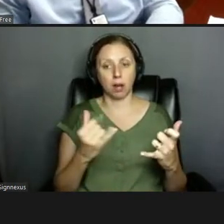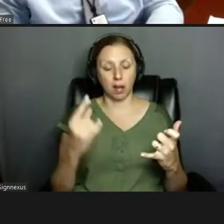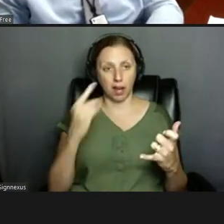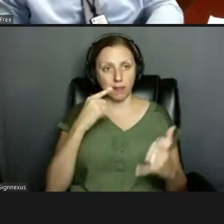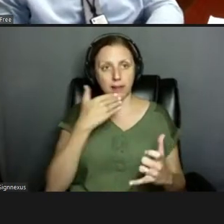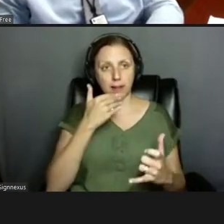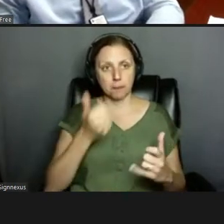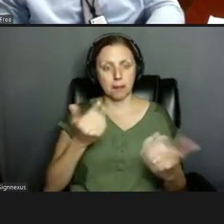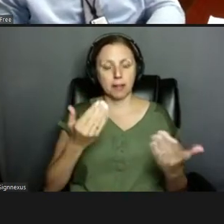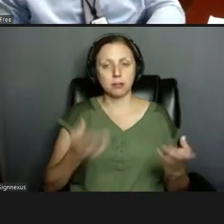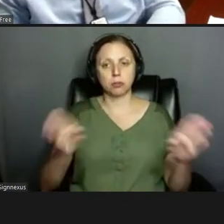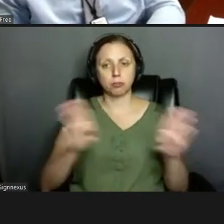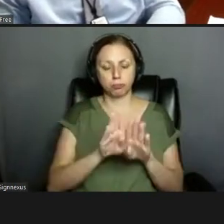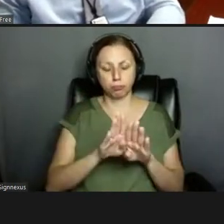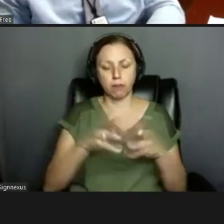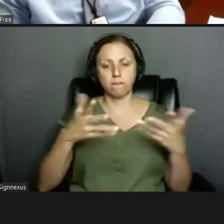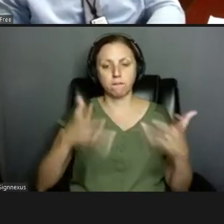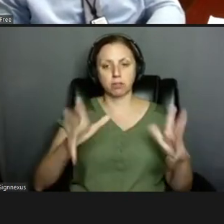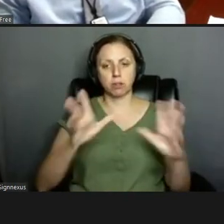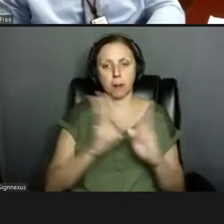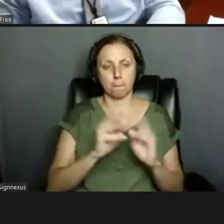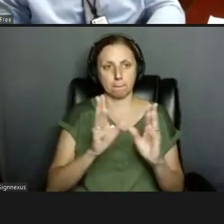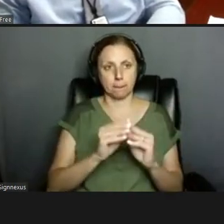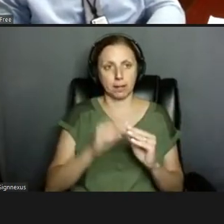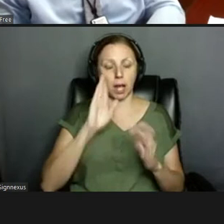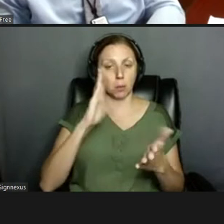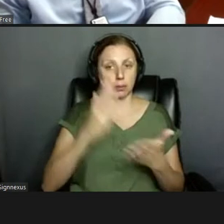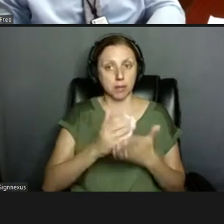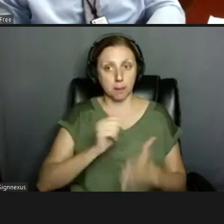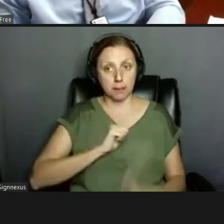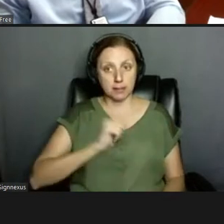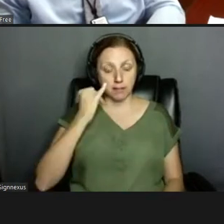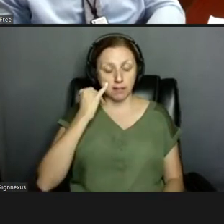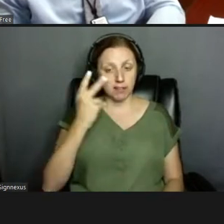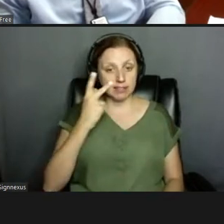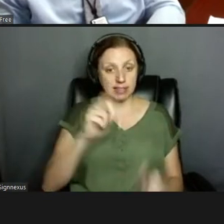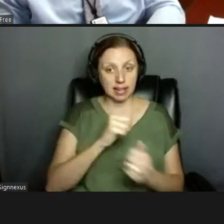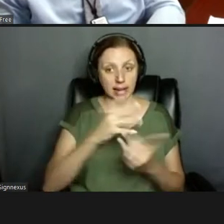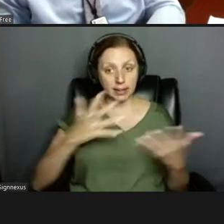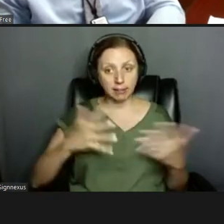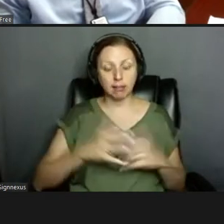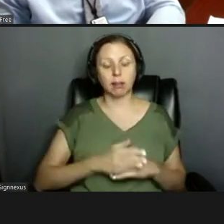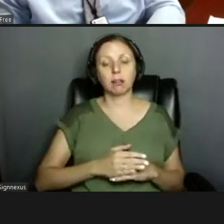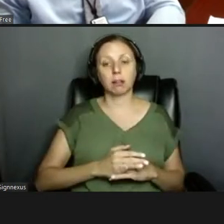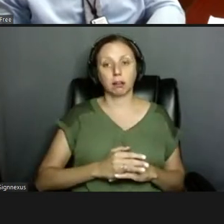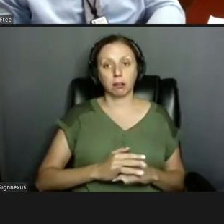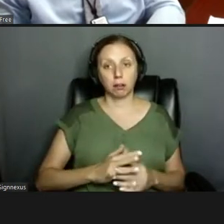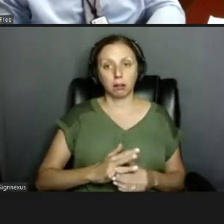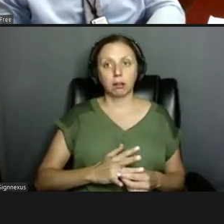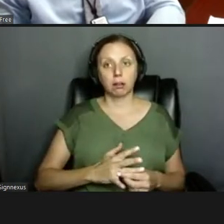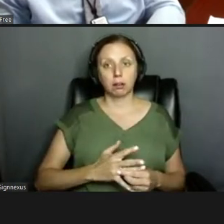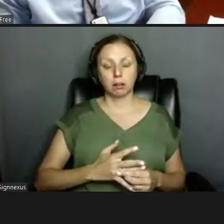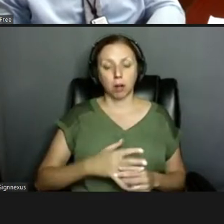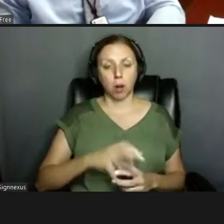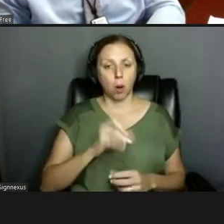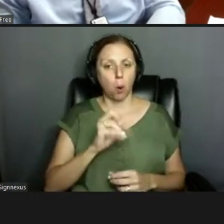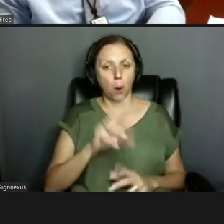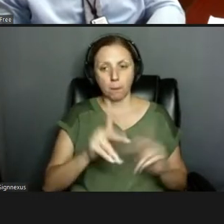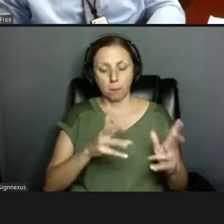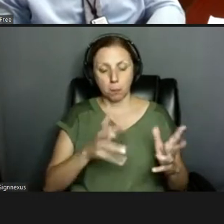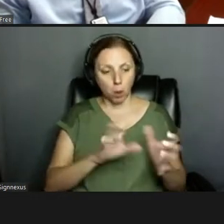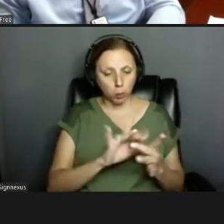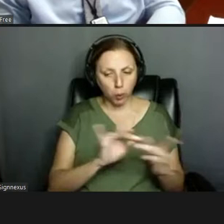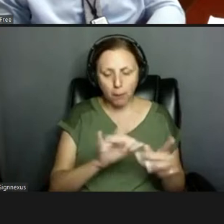to conclude, and I'll stop myself if I see anything, but or anyone who's interested. But